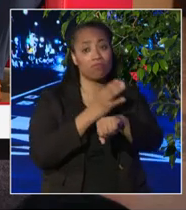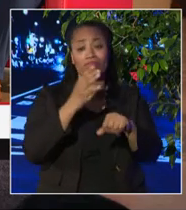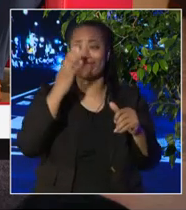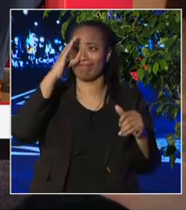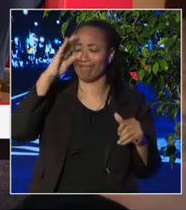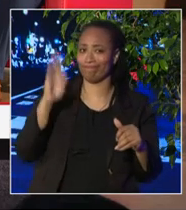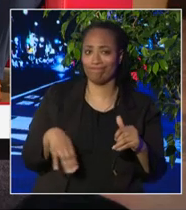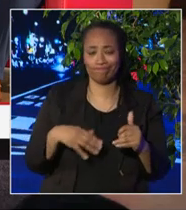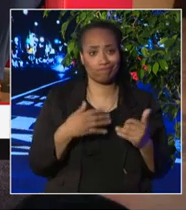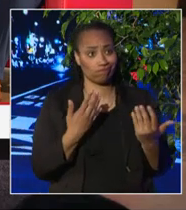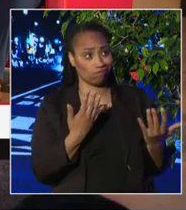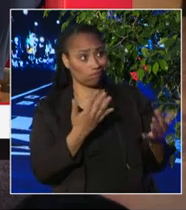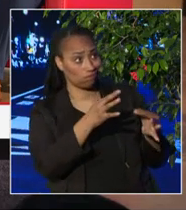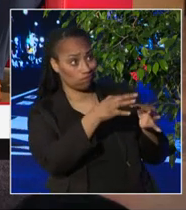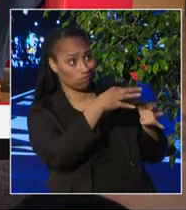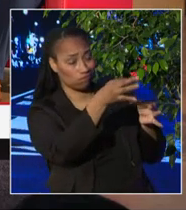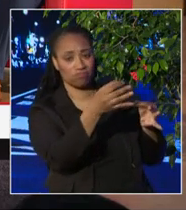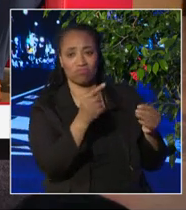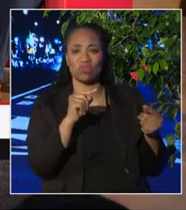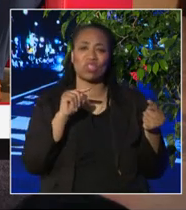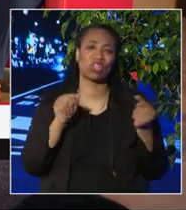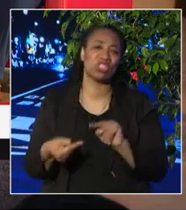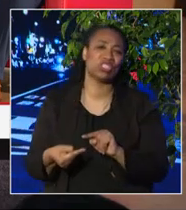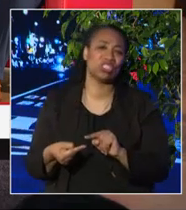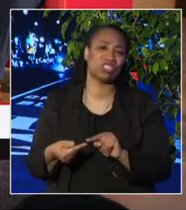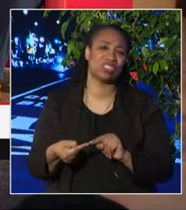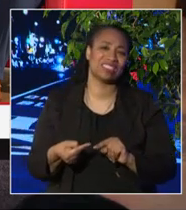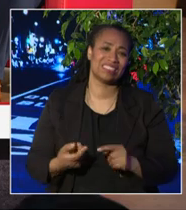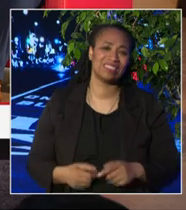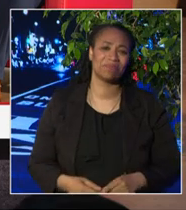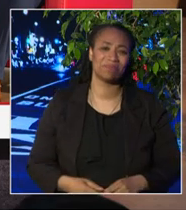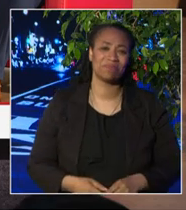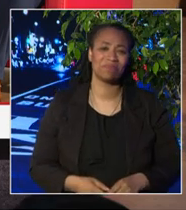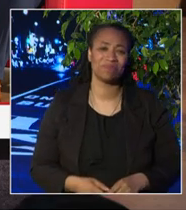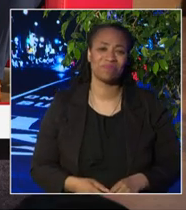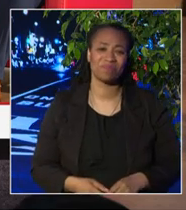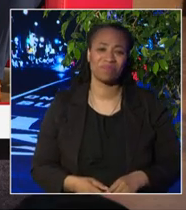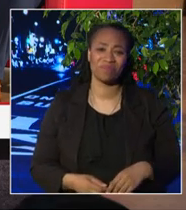having 90% of commercial, we're going to have a